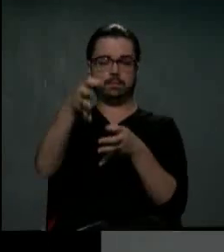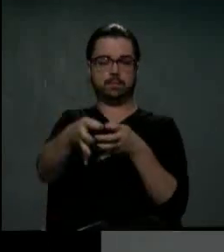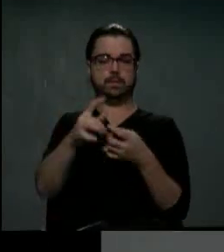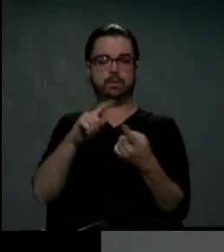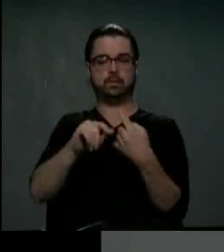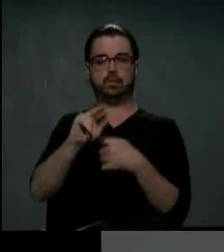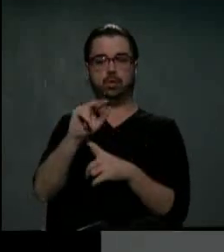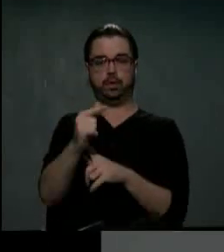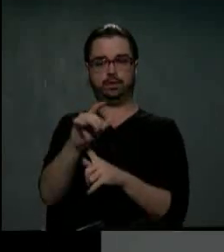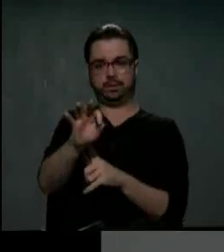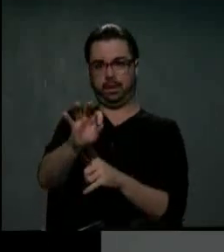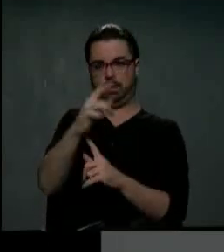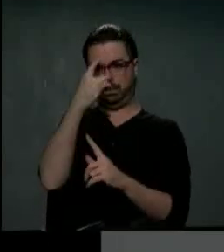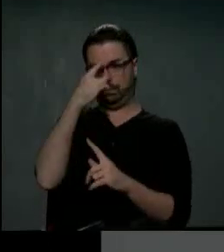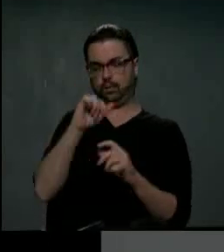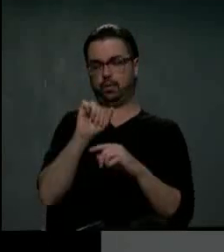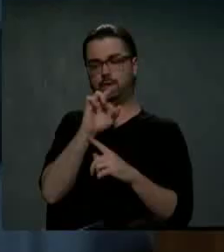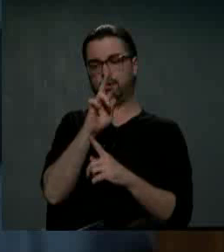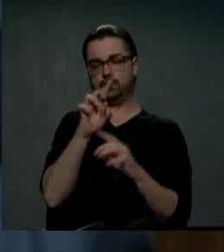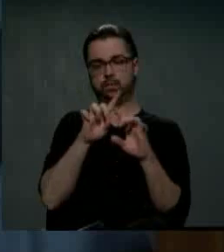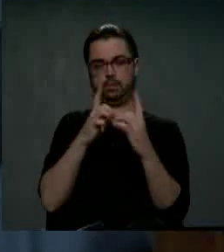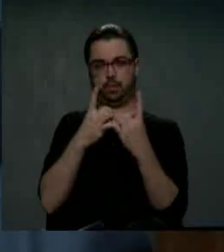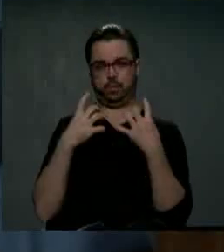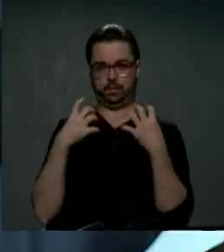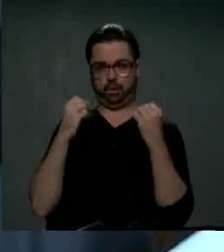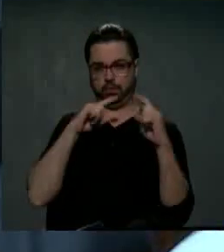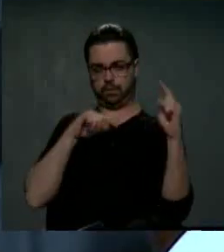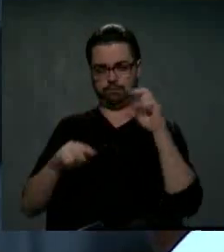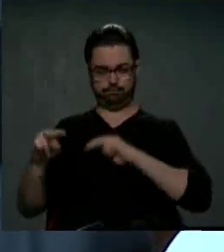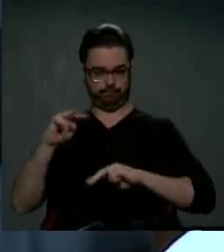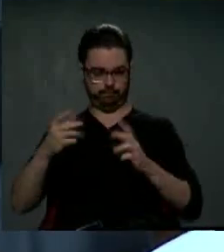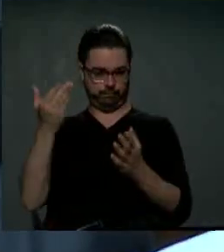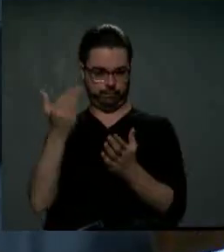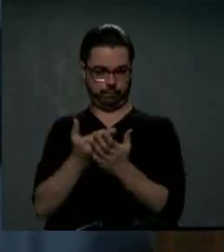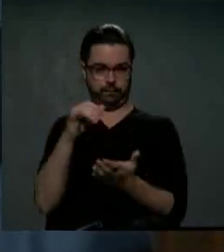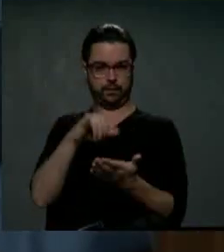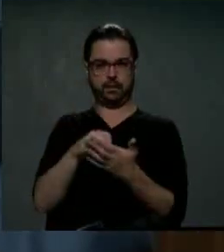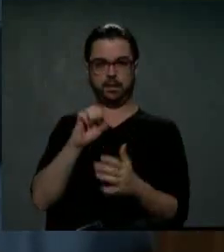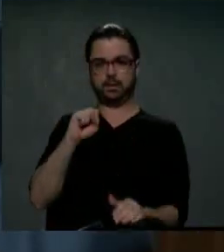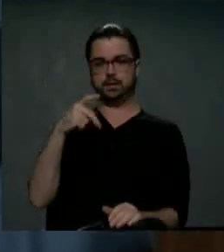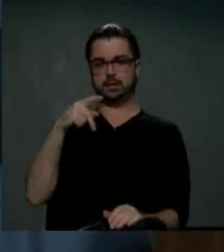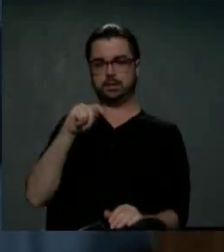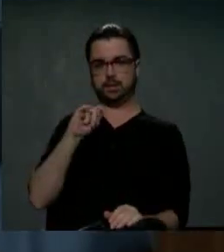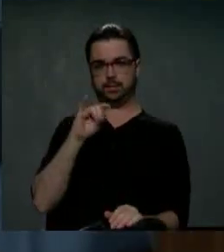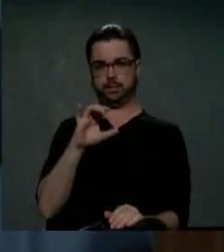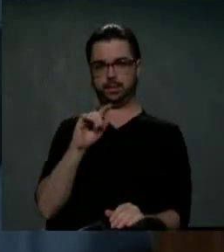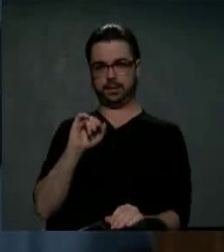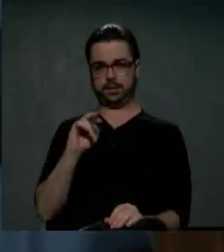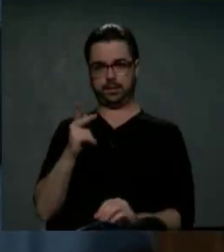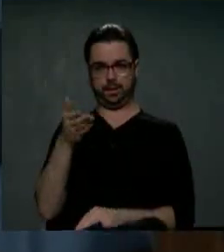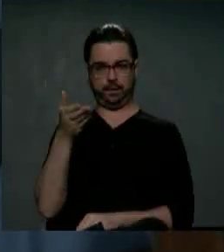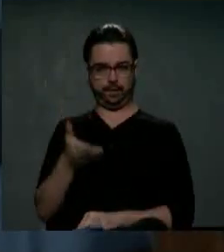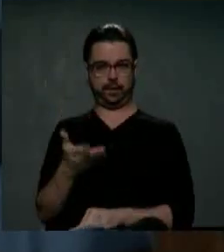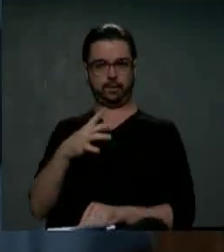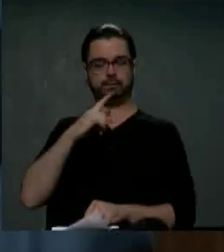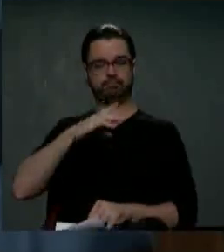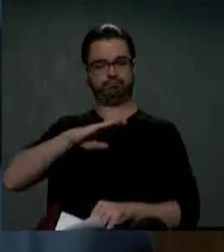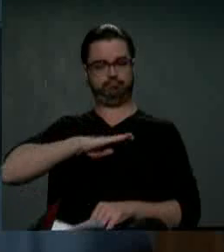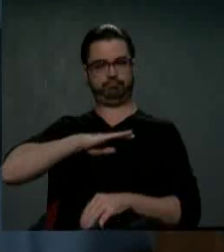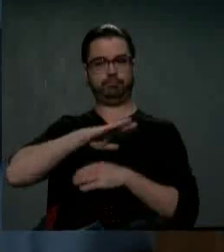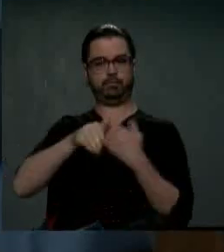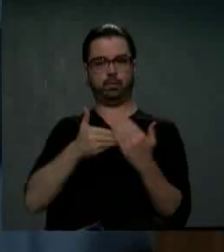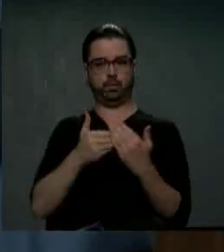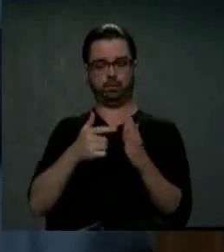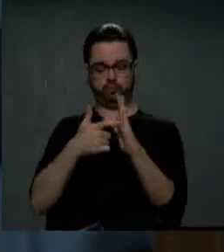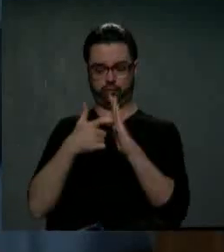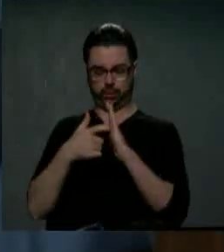system is in compliance with all health department requirements. Item number 5, file number S-1819,